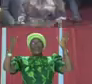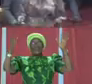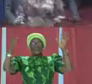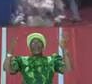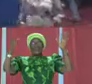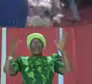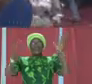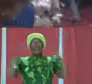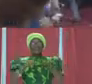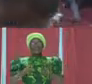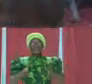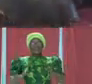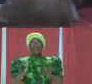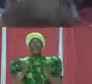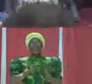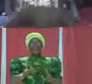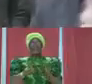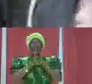Let us pray.